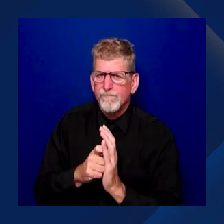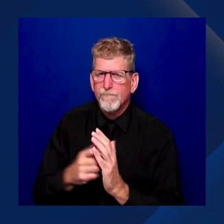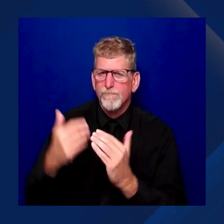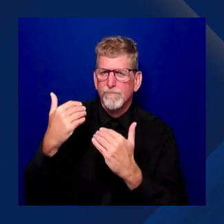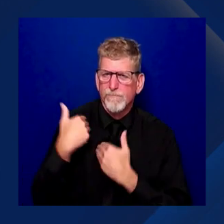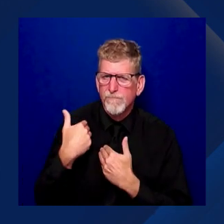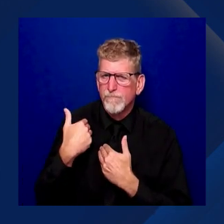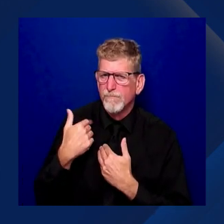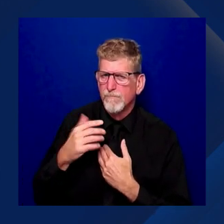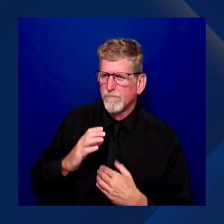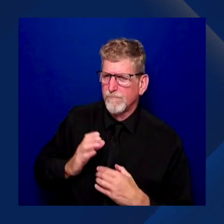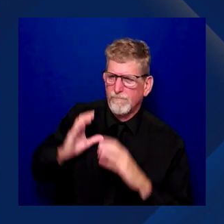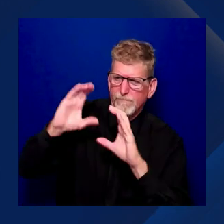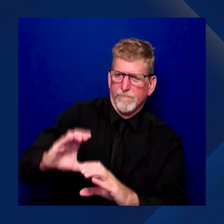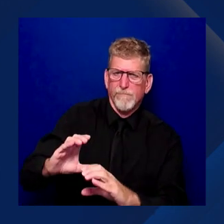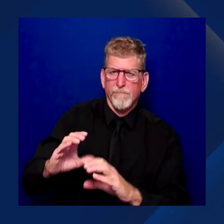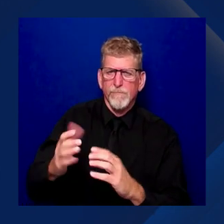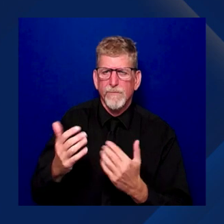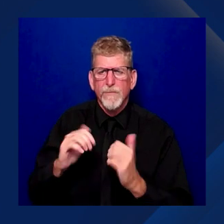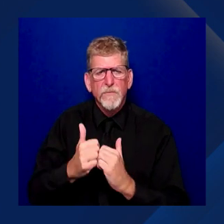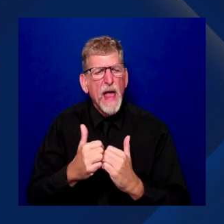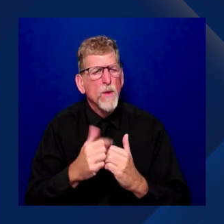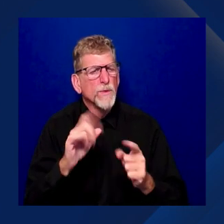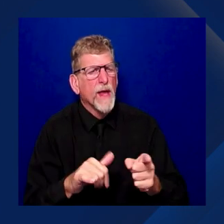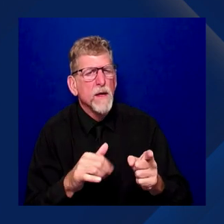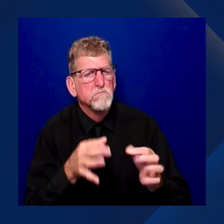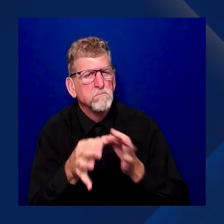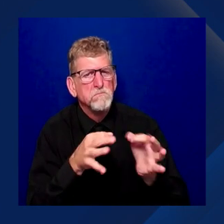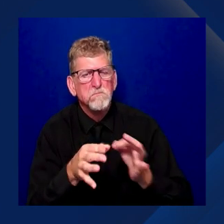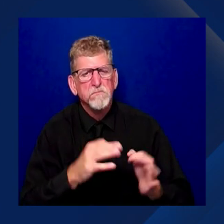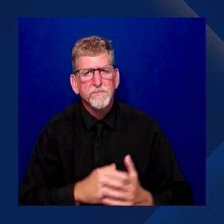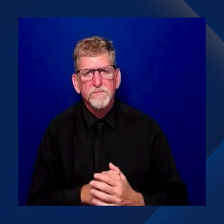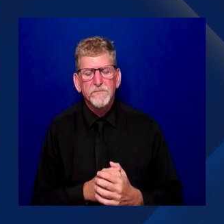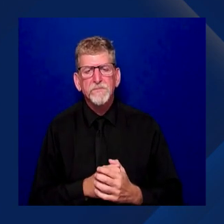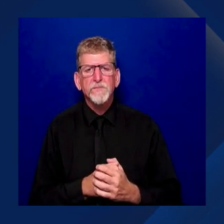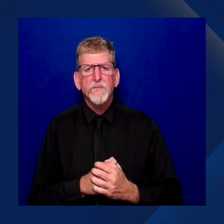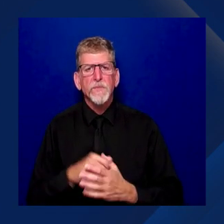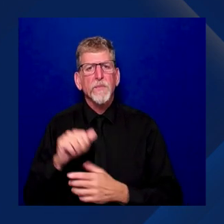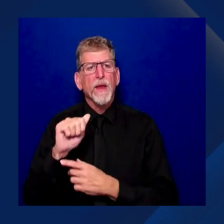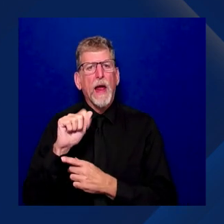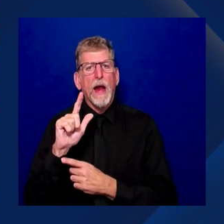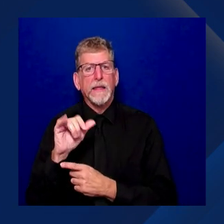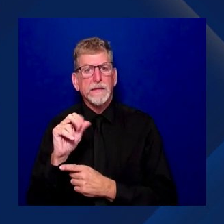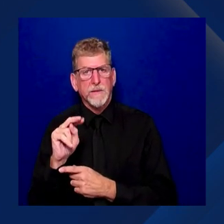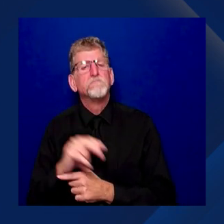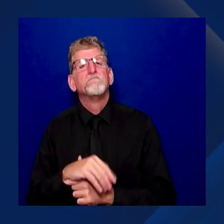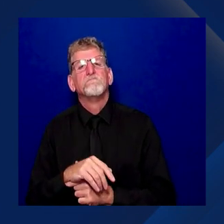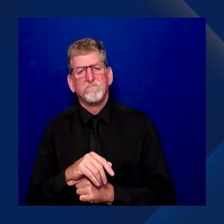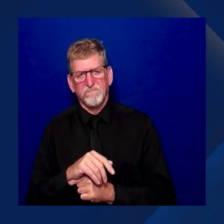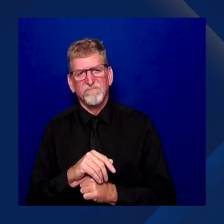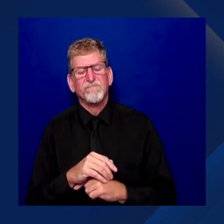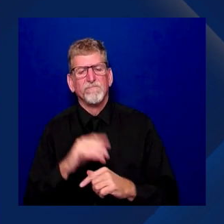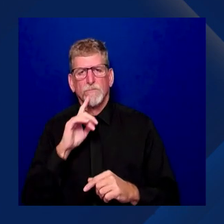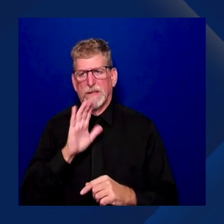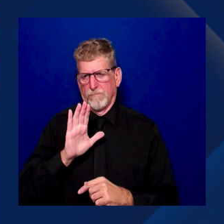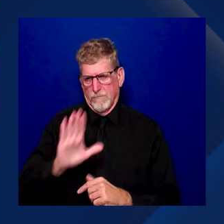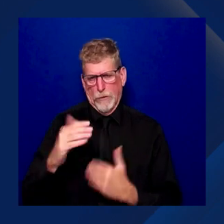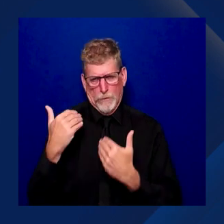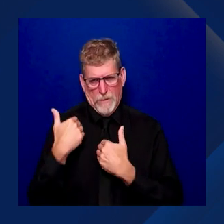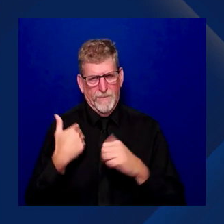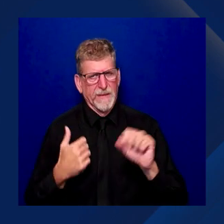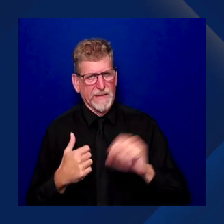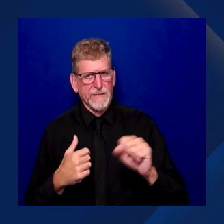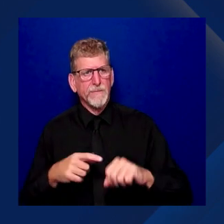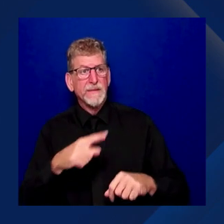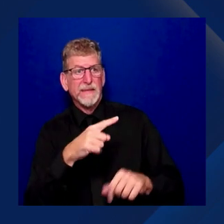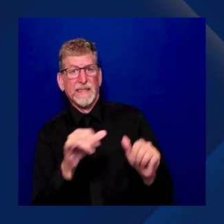mean, absolutely what you said, that it is their responsibility. Yeah. And until those systems are in place the way that they should be, you know, it